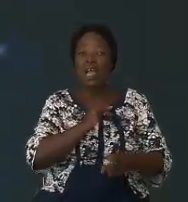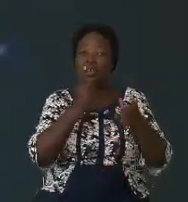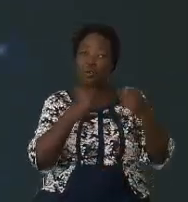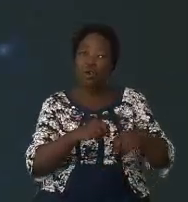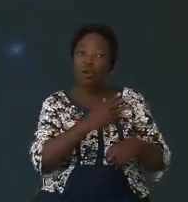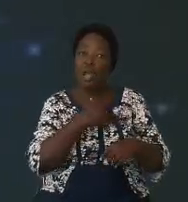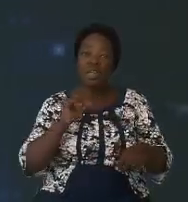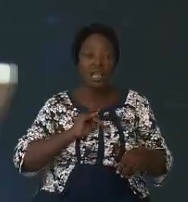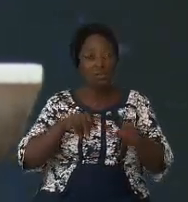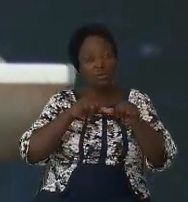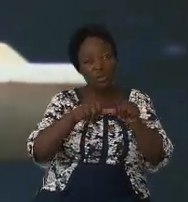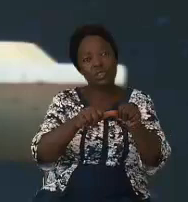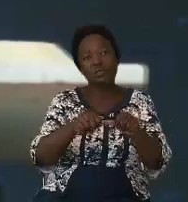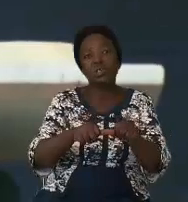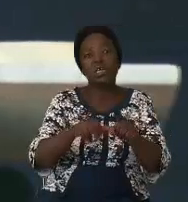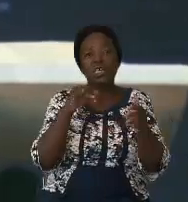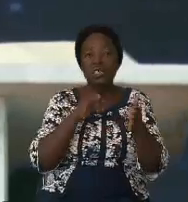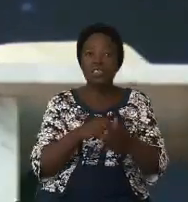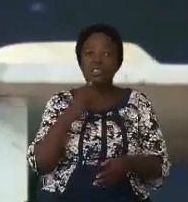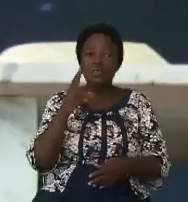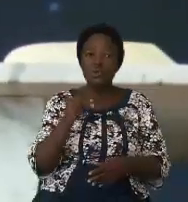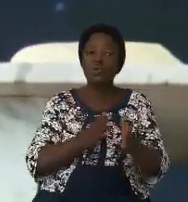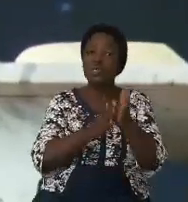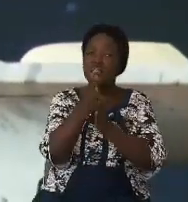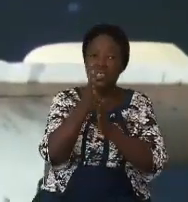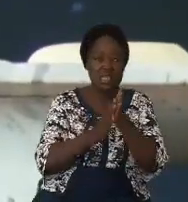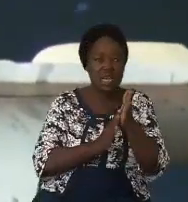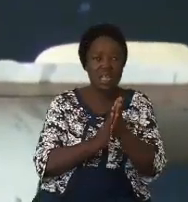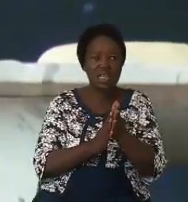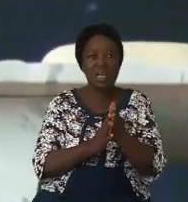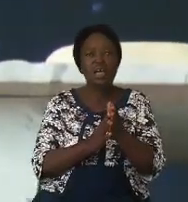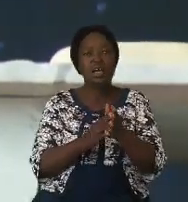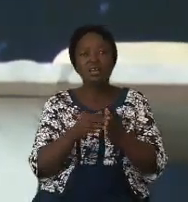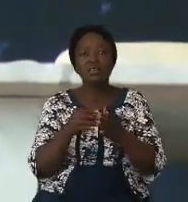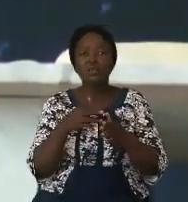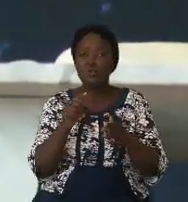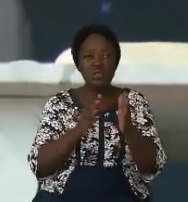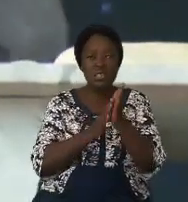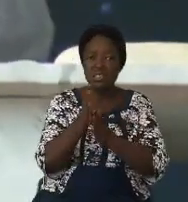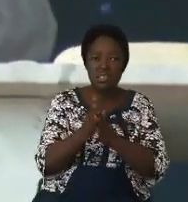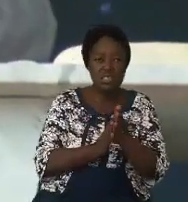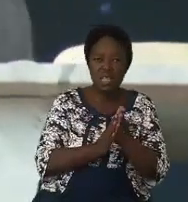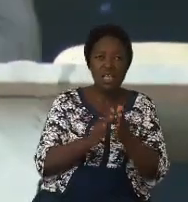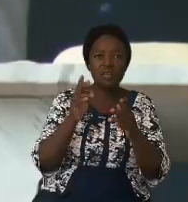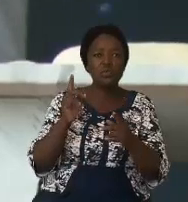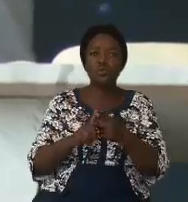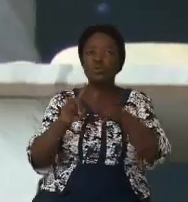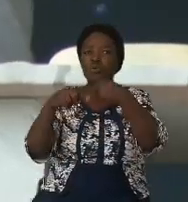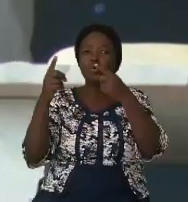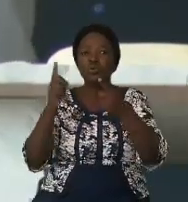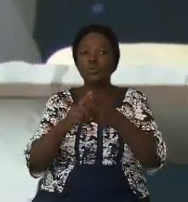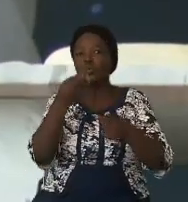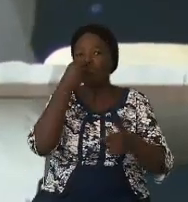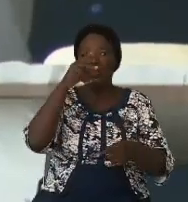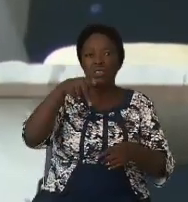come, I abide. I come, I continue. And there's no desire for the